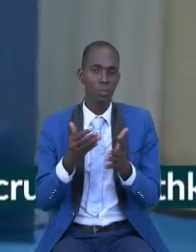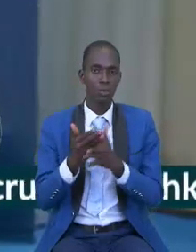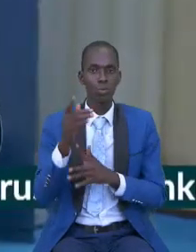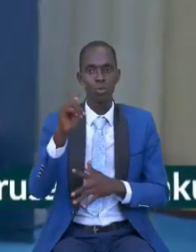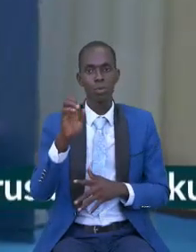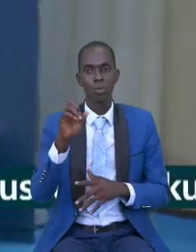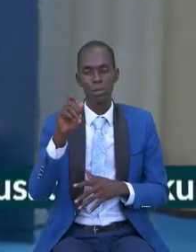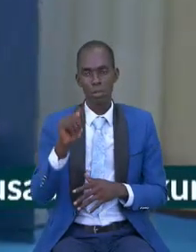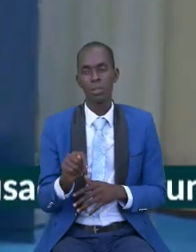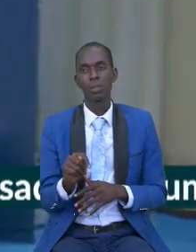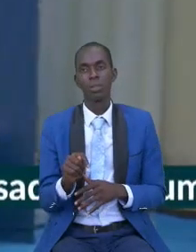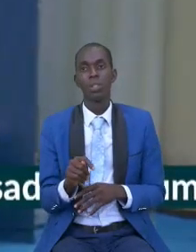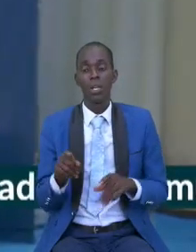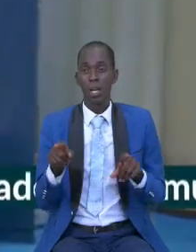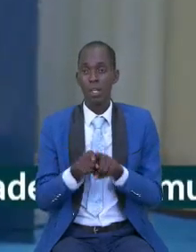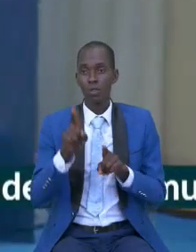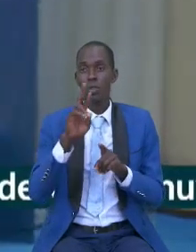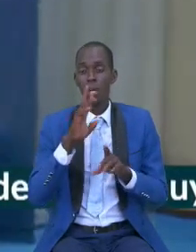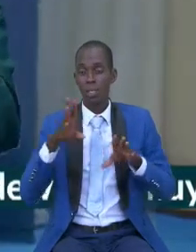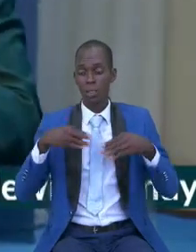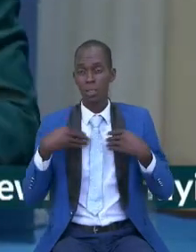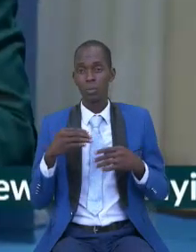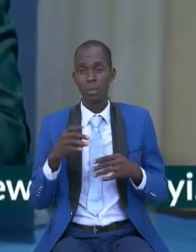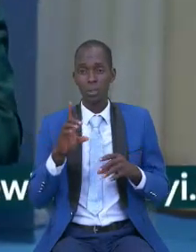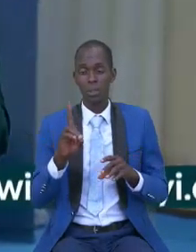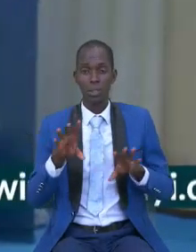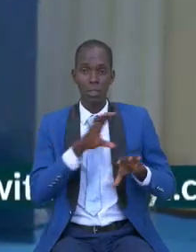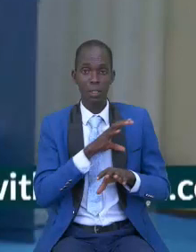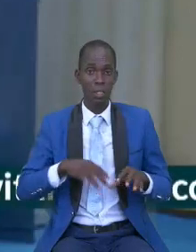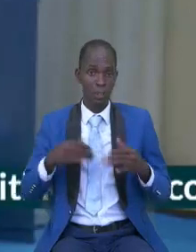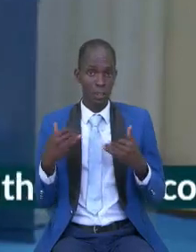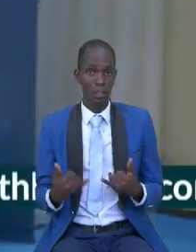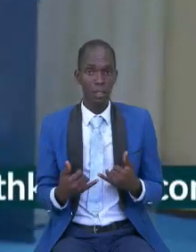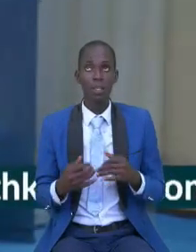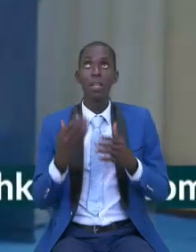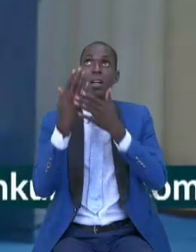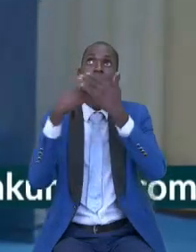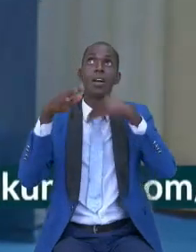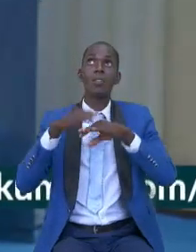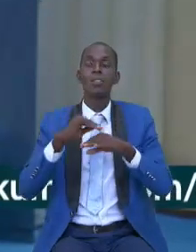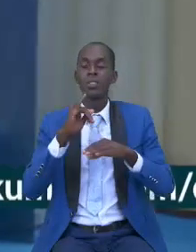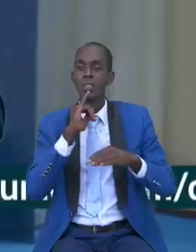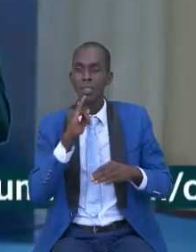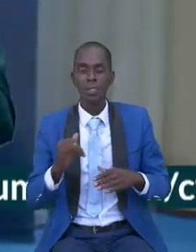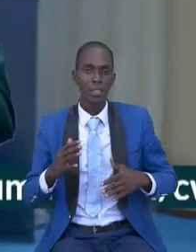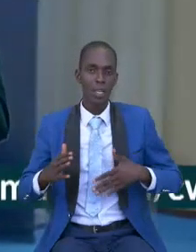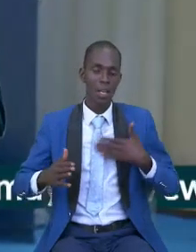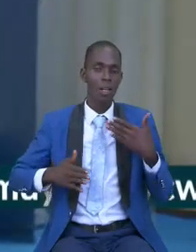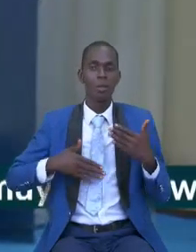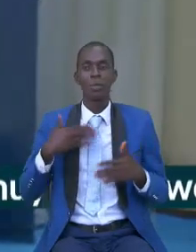is rejoicing. We are also rejoicing for their newfound faith. Let's do our best to help them